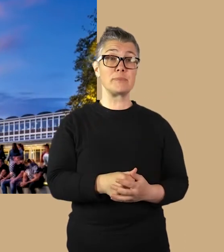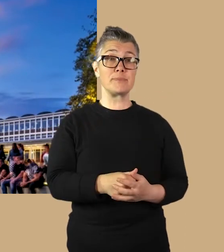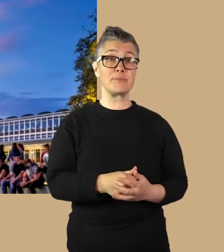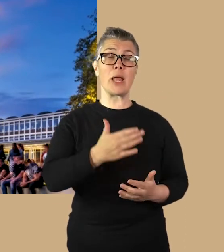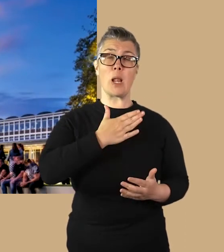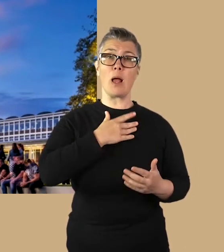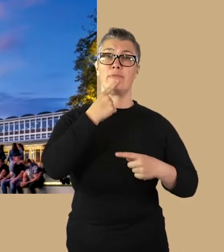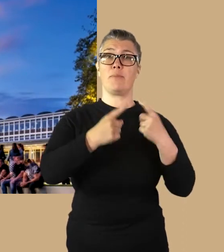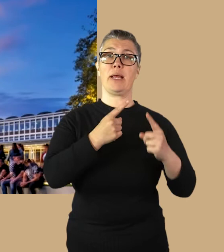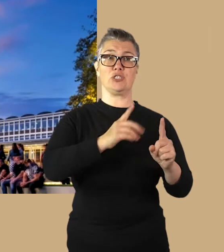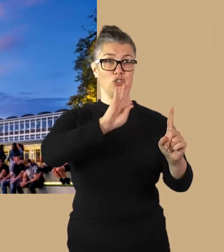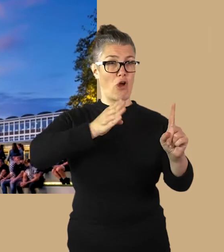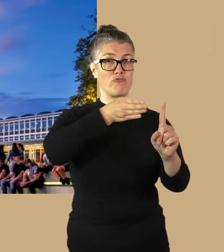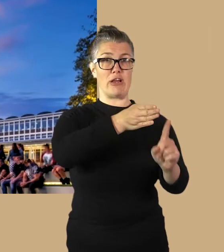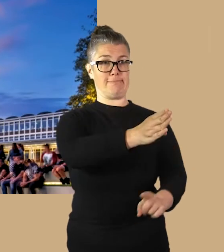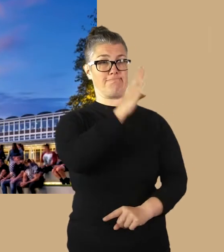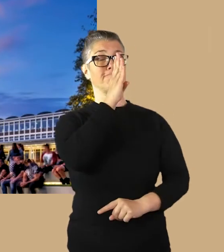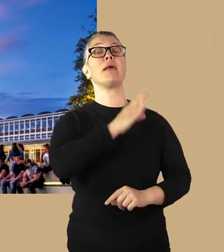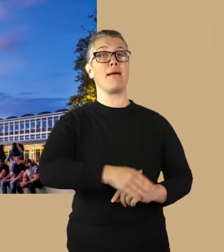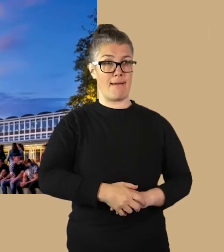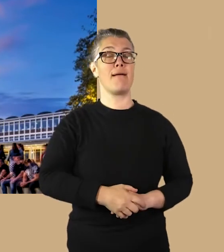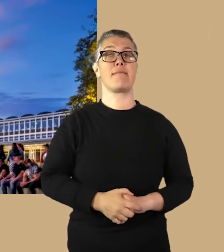like information that is